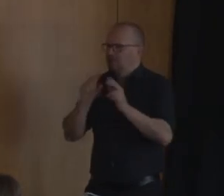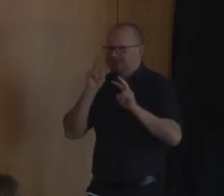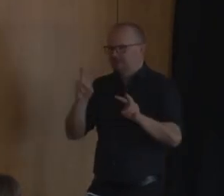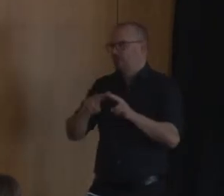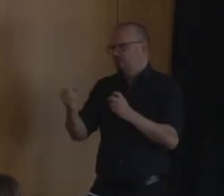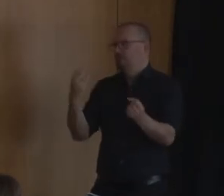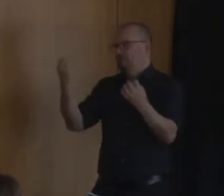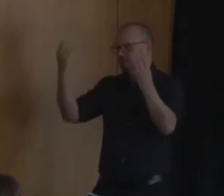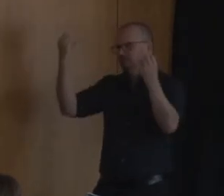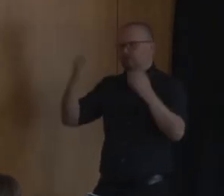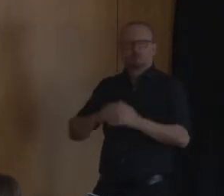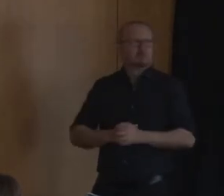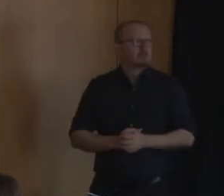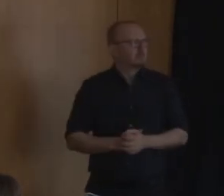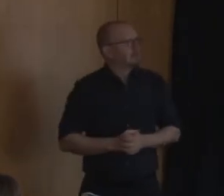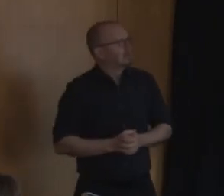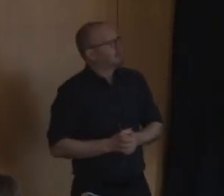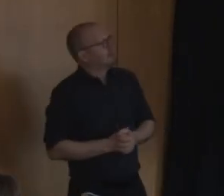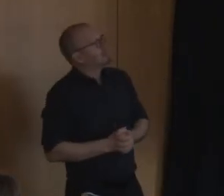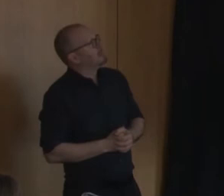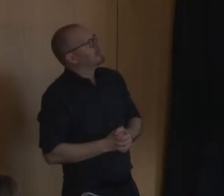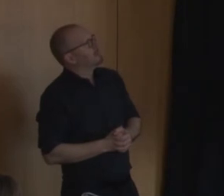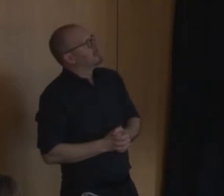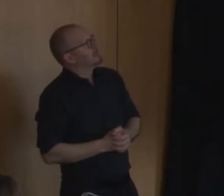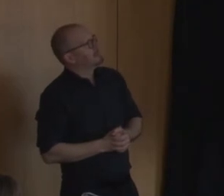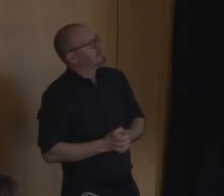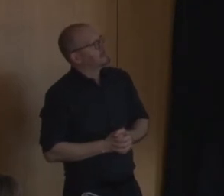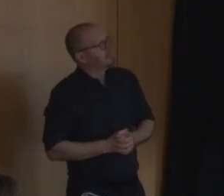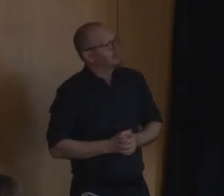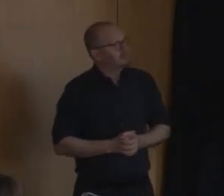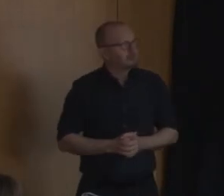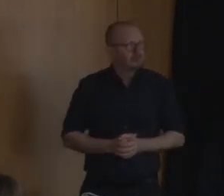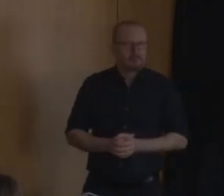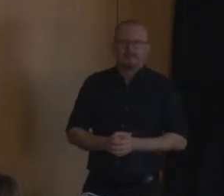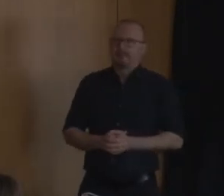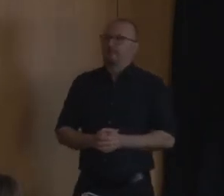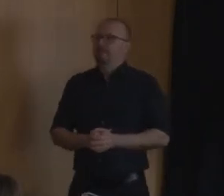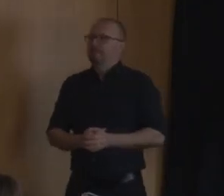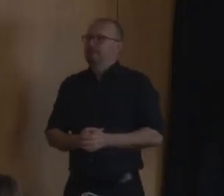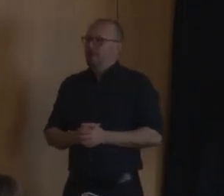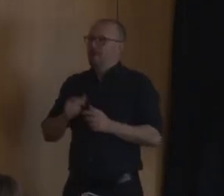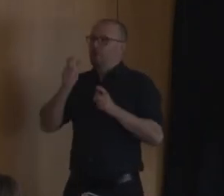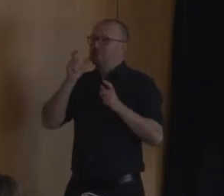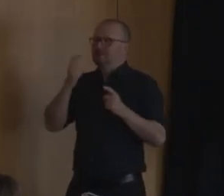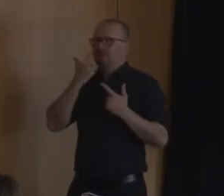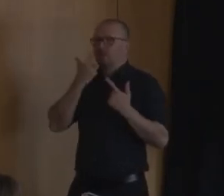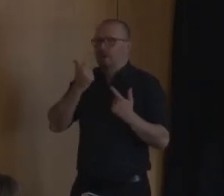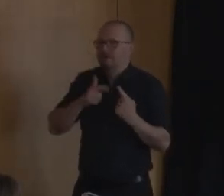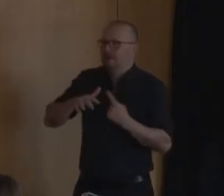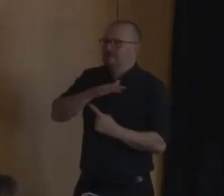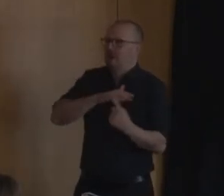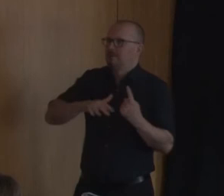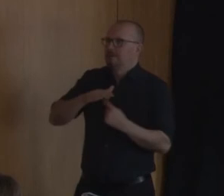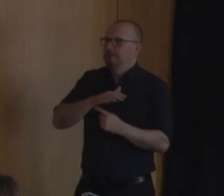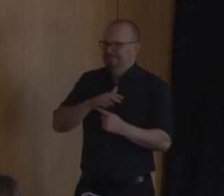With experiences that depend on social interaction for success, I think it's really important to remember that spectatorship